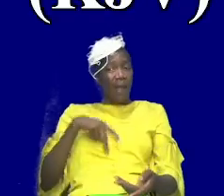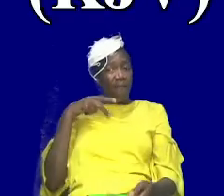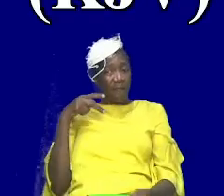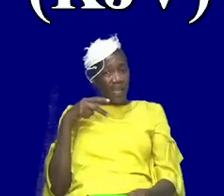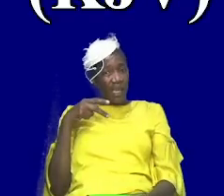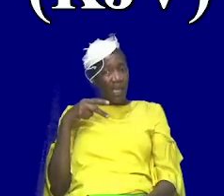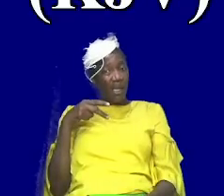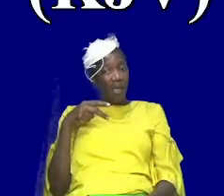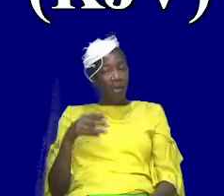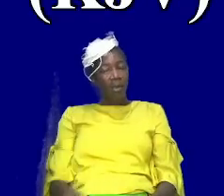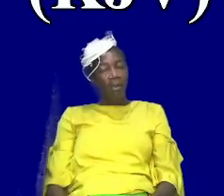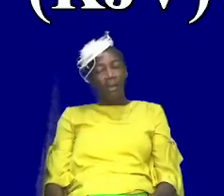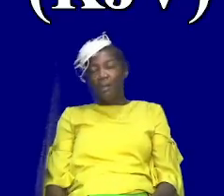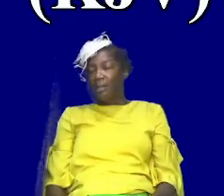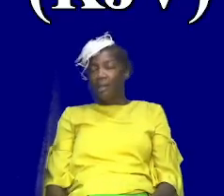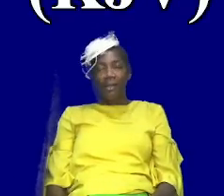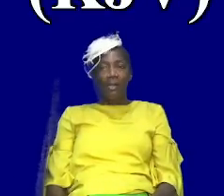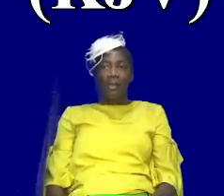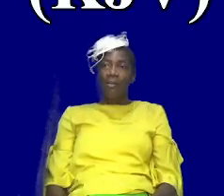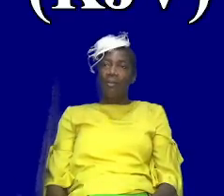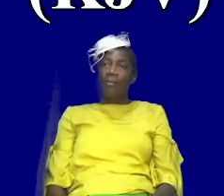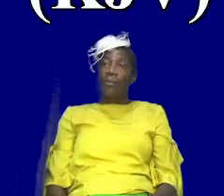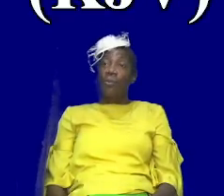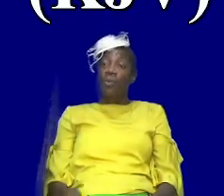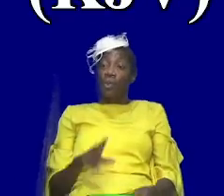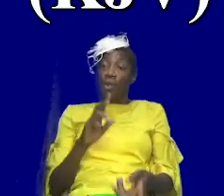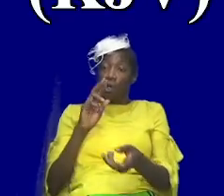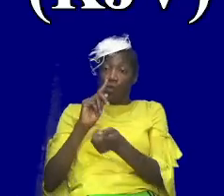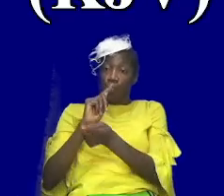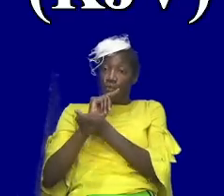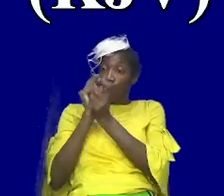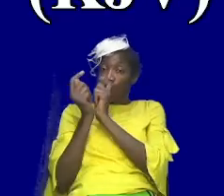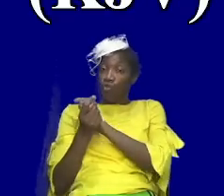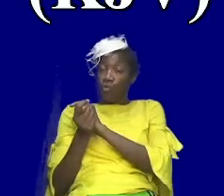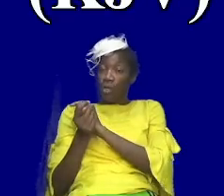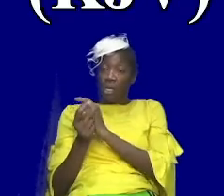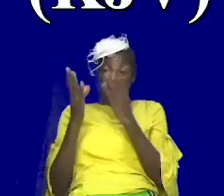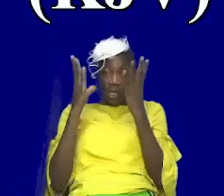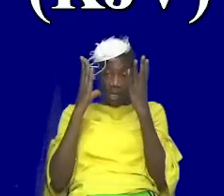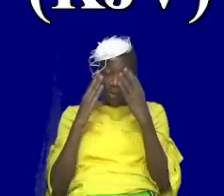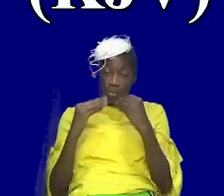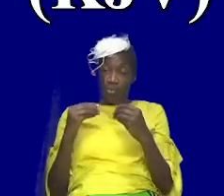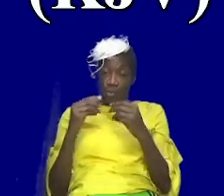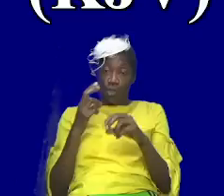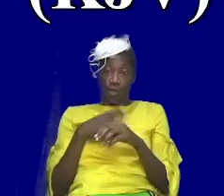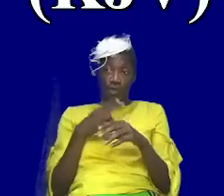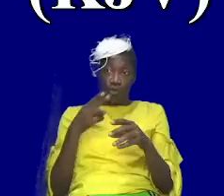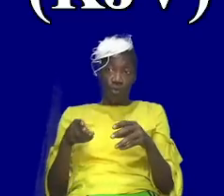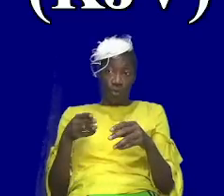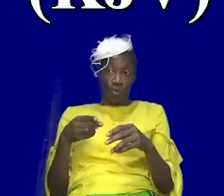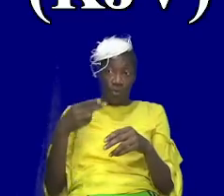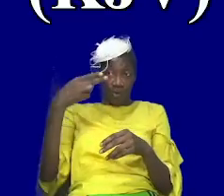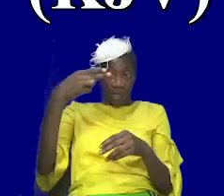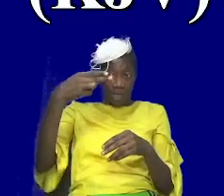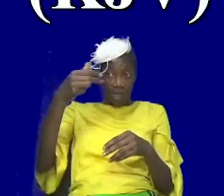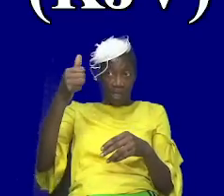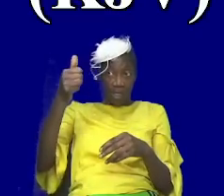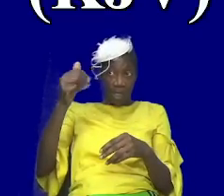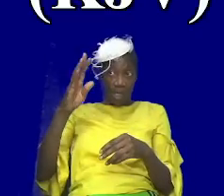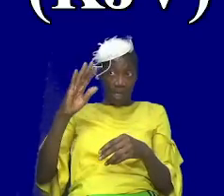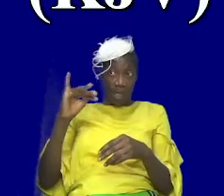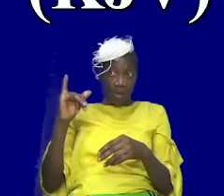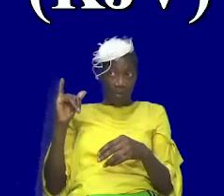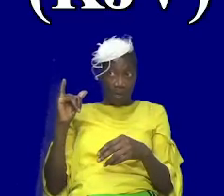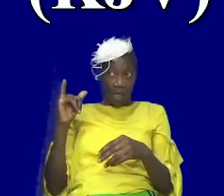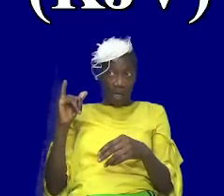We be careful that we don't trade precious stone for hay and stubble. Be very,